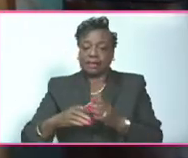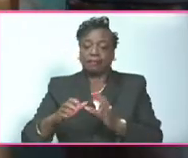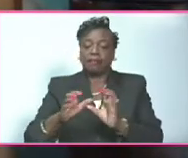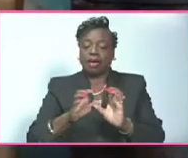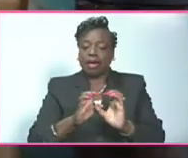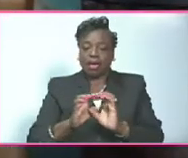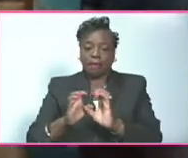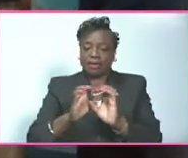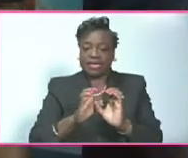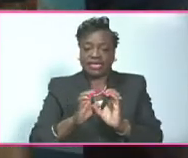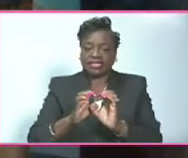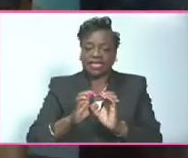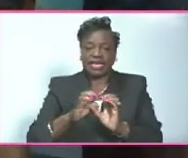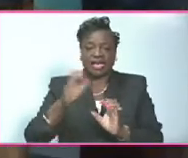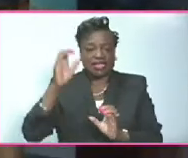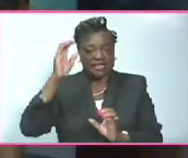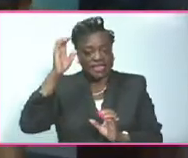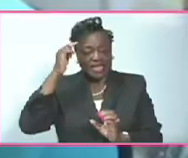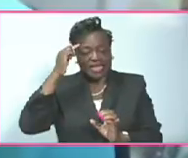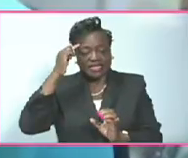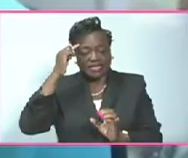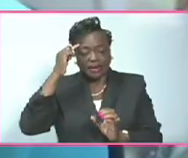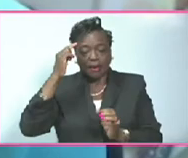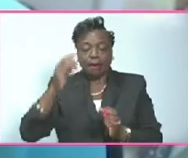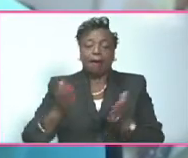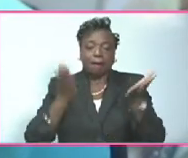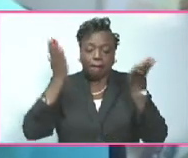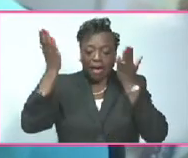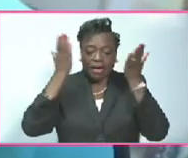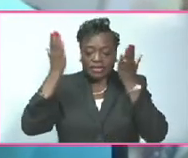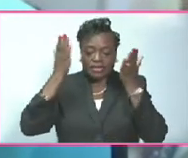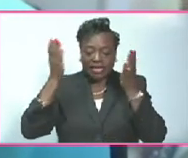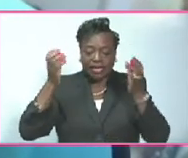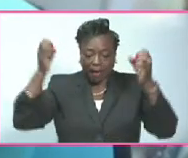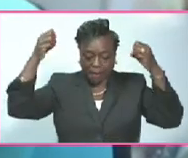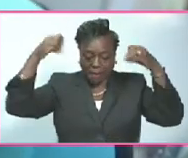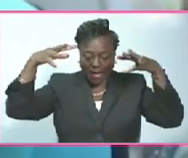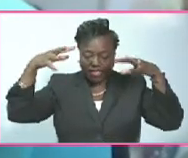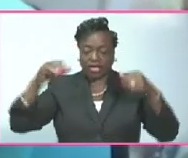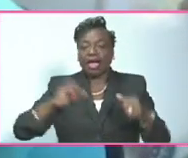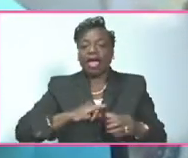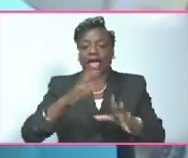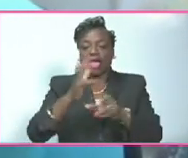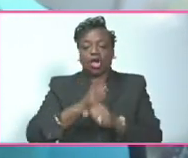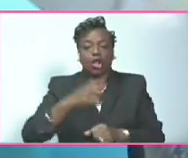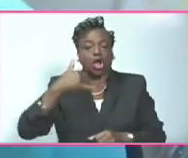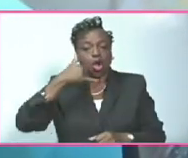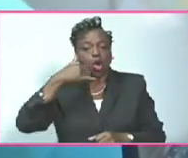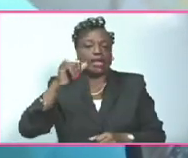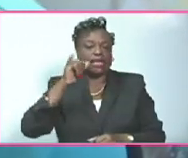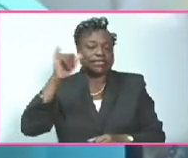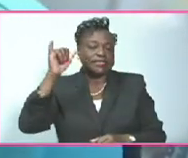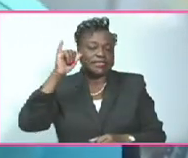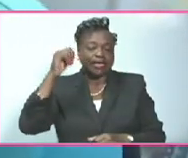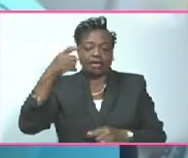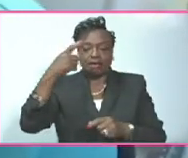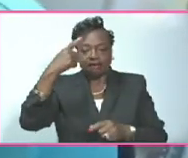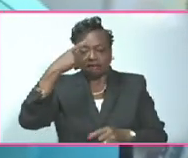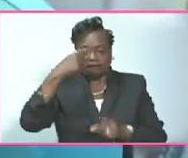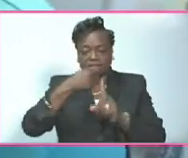this marketing magic. I just got a call yesterday from India, just